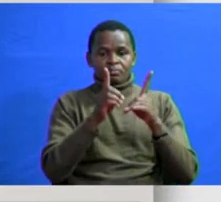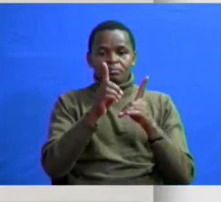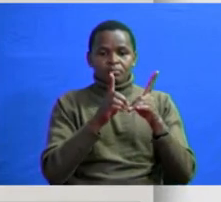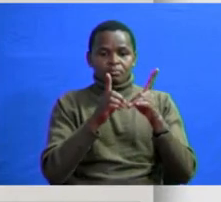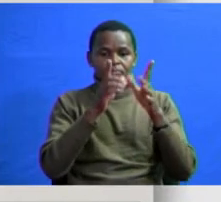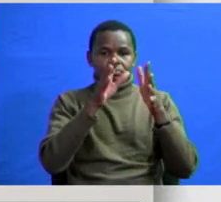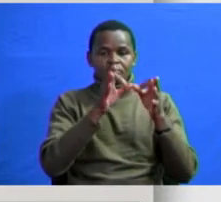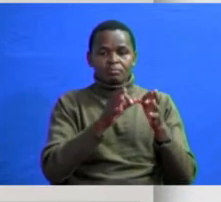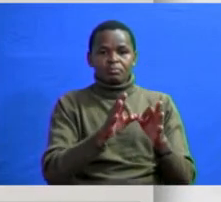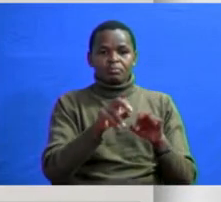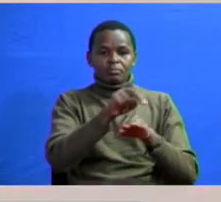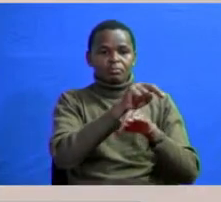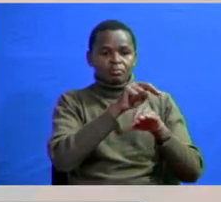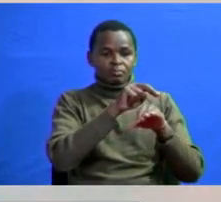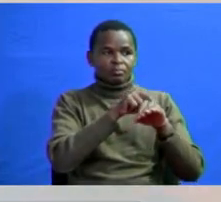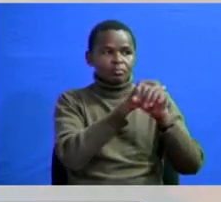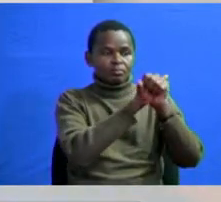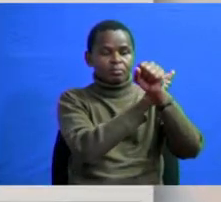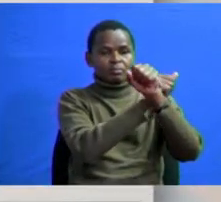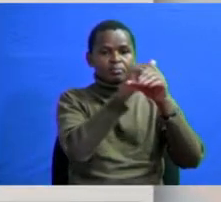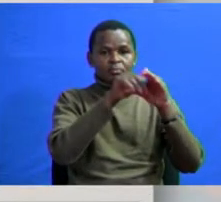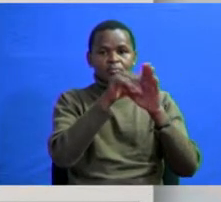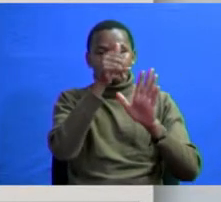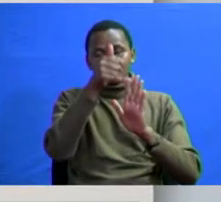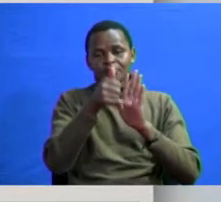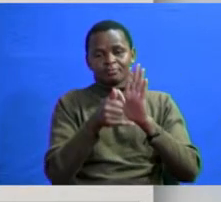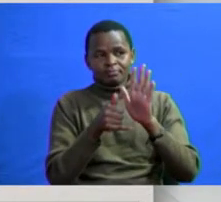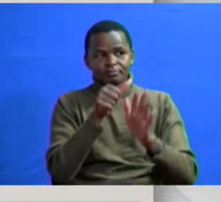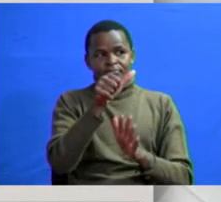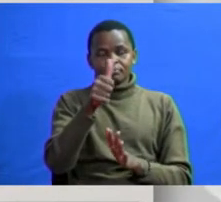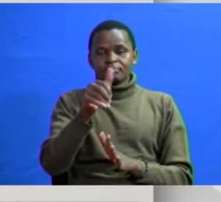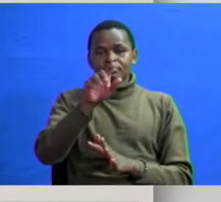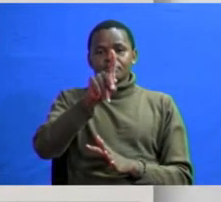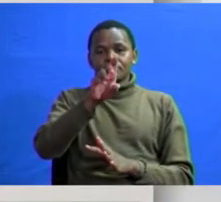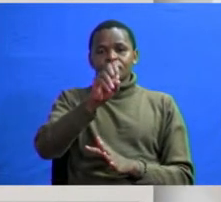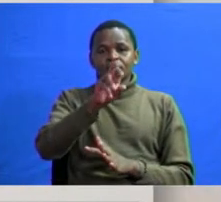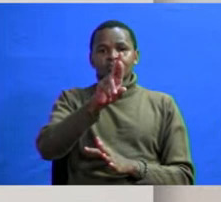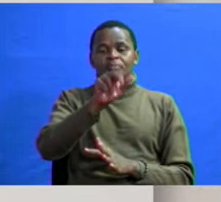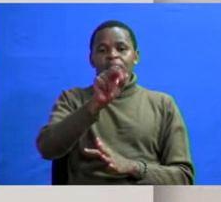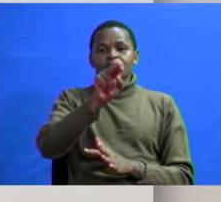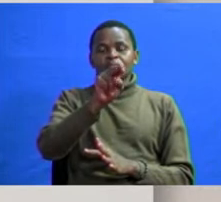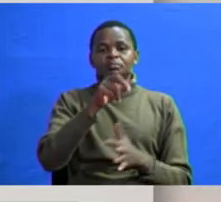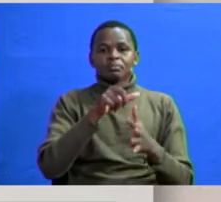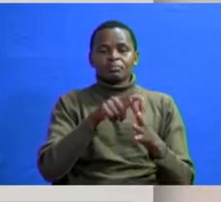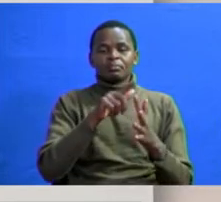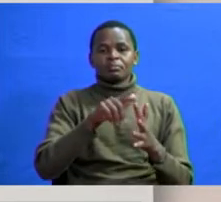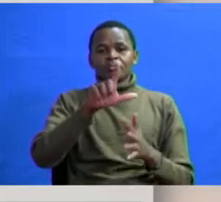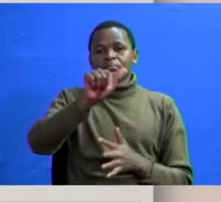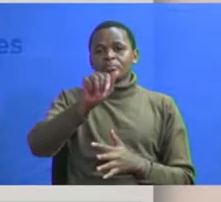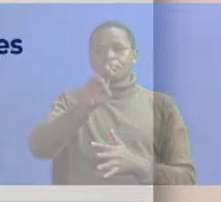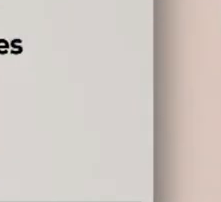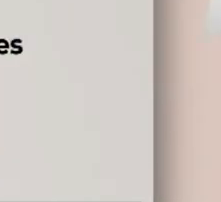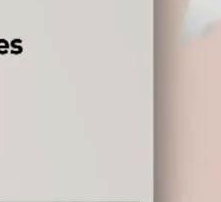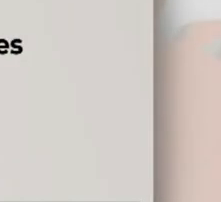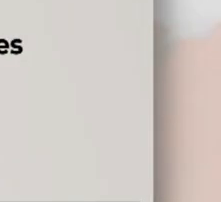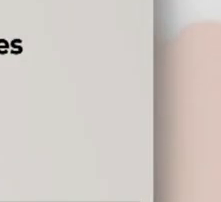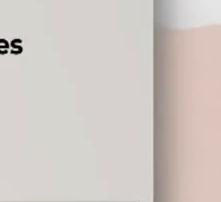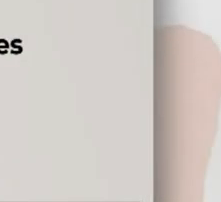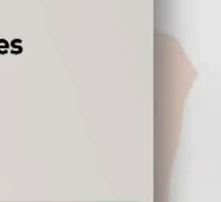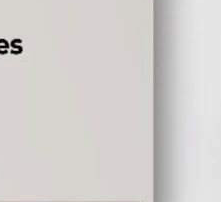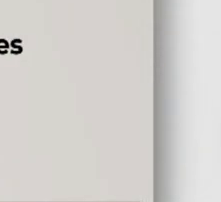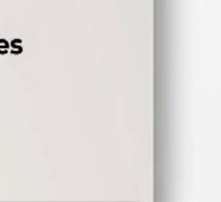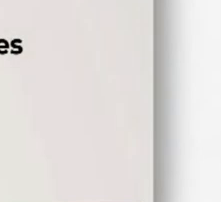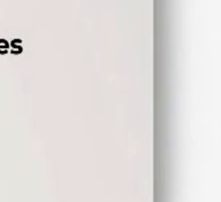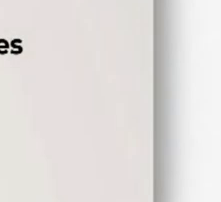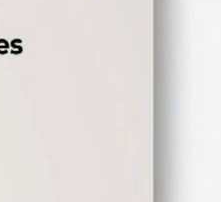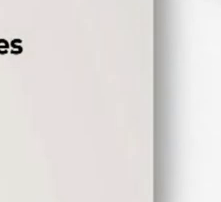Directorate of National Security Industries, while Colonel Matthew Lilita Lenamunai was promoted to Brigadier and